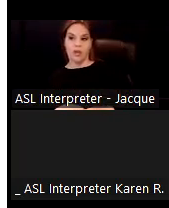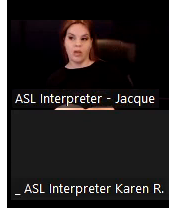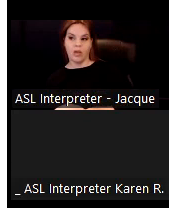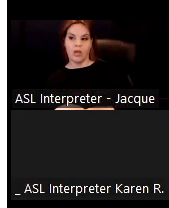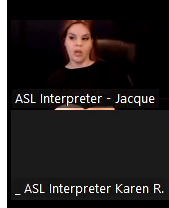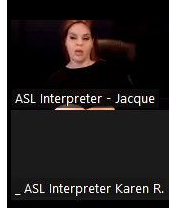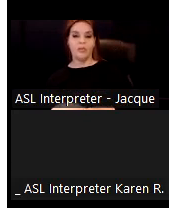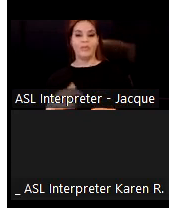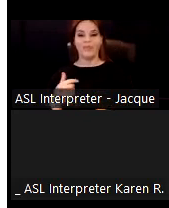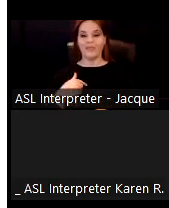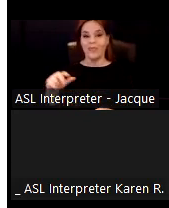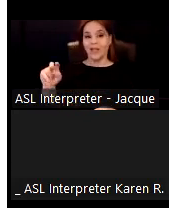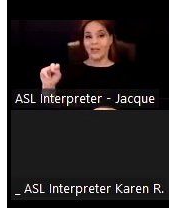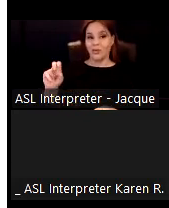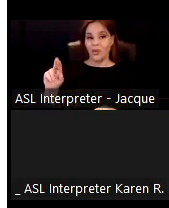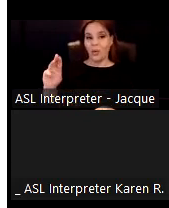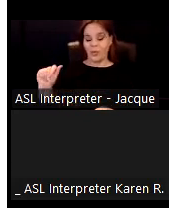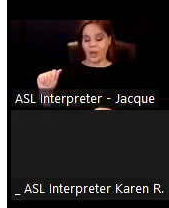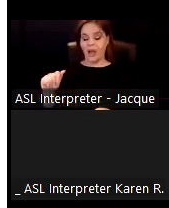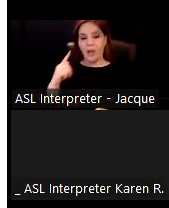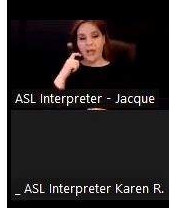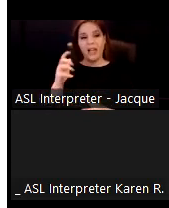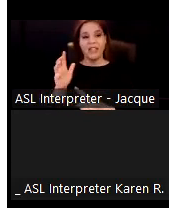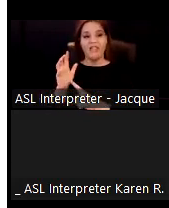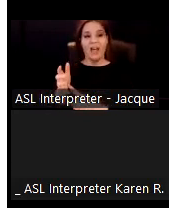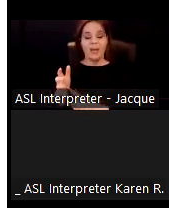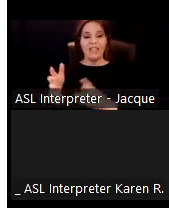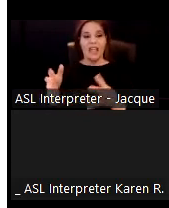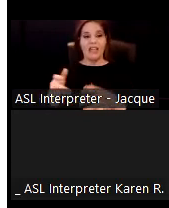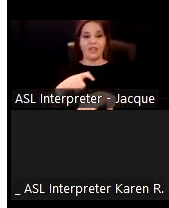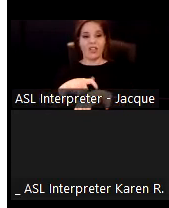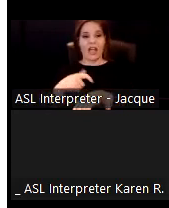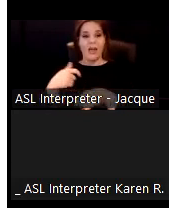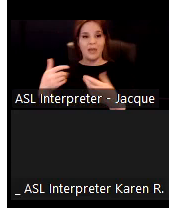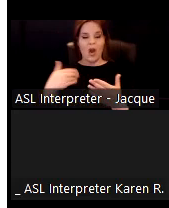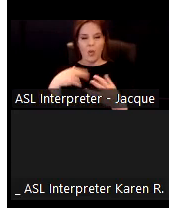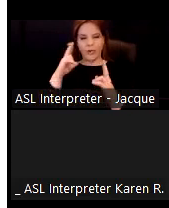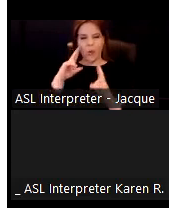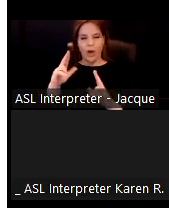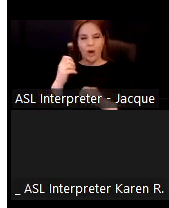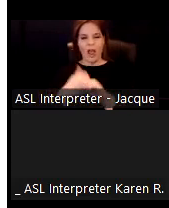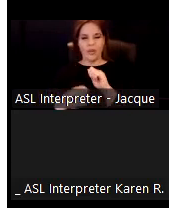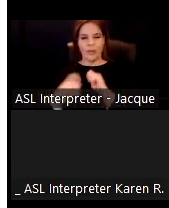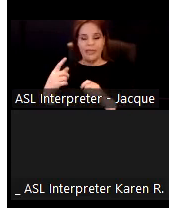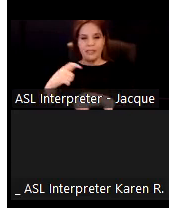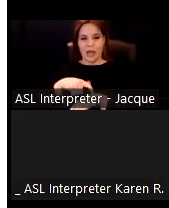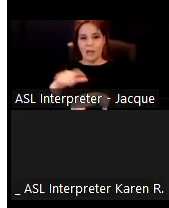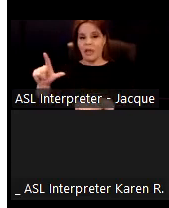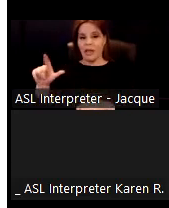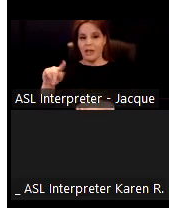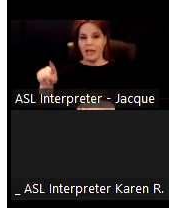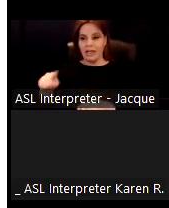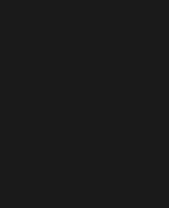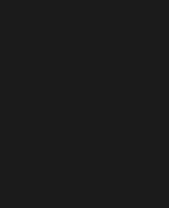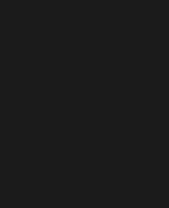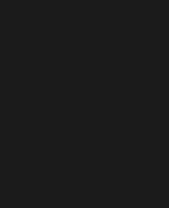This is Norma. So since we have 5 minutes left of our time here, I want to honor everyone's time. Liz, if you could jump to